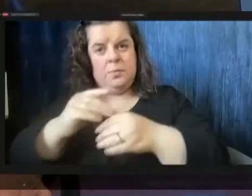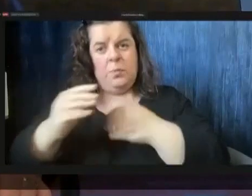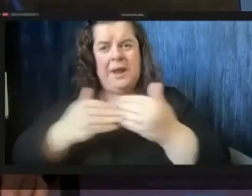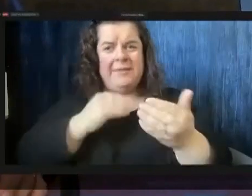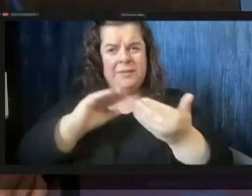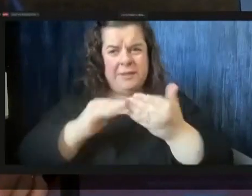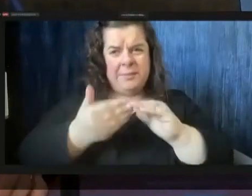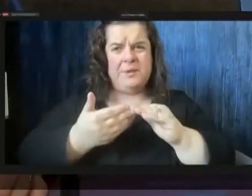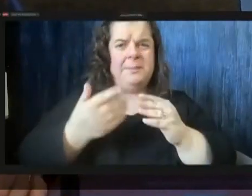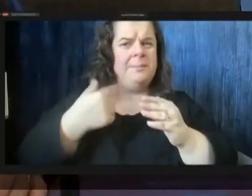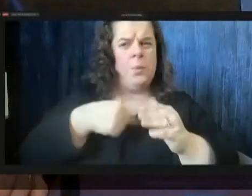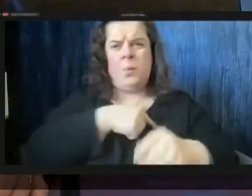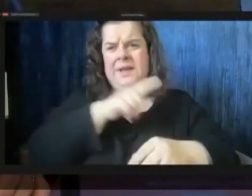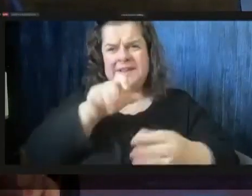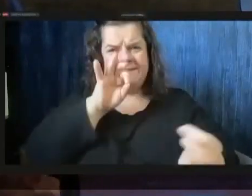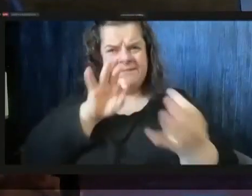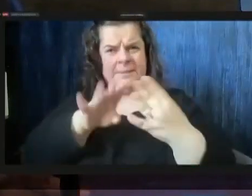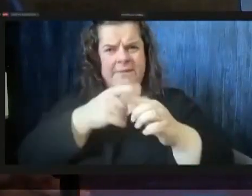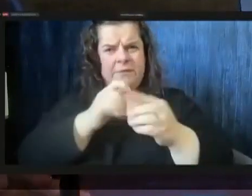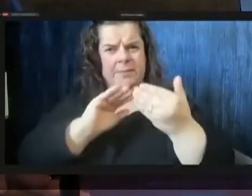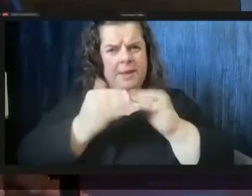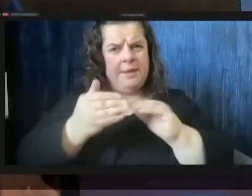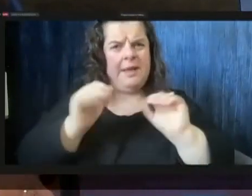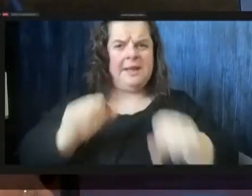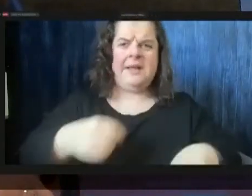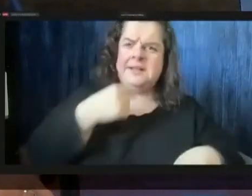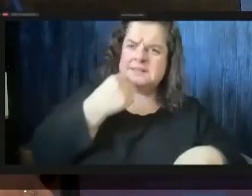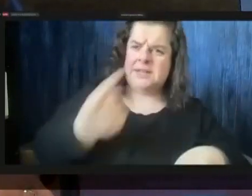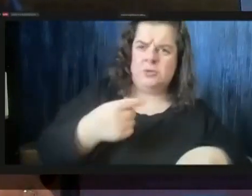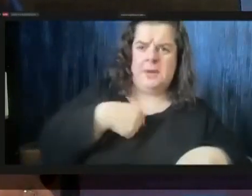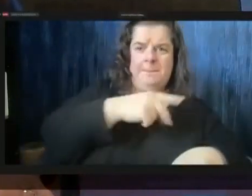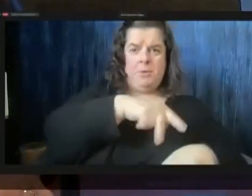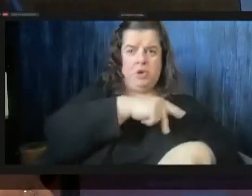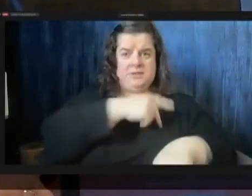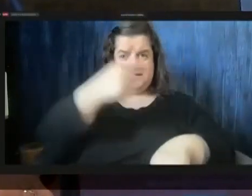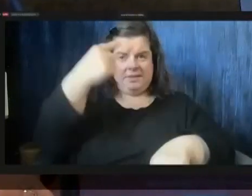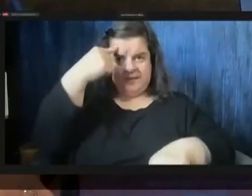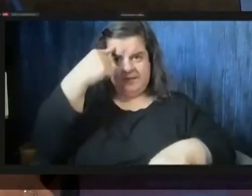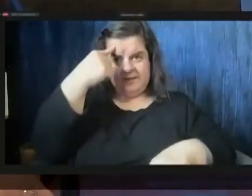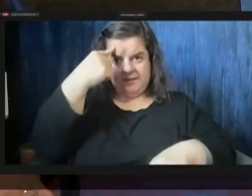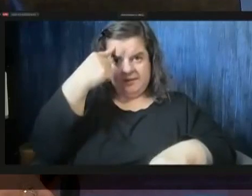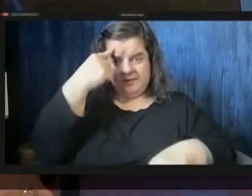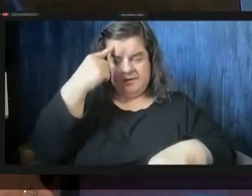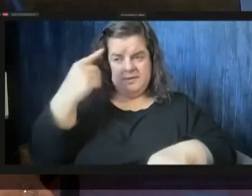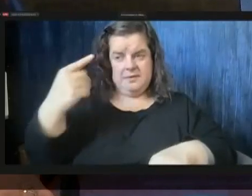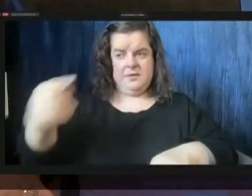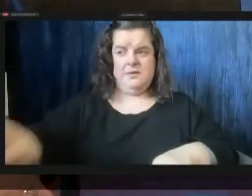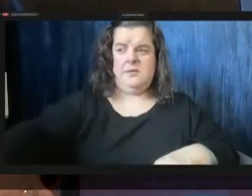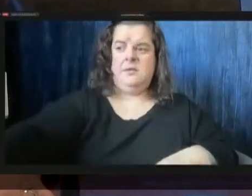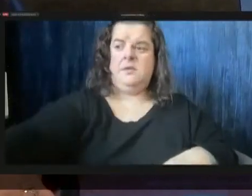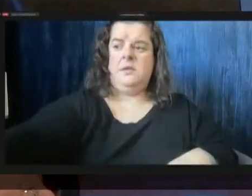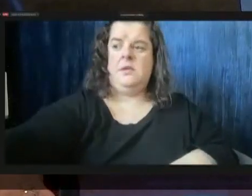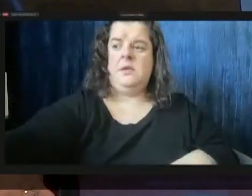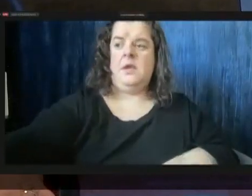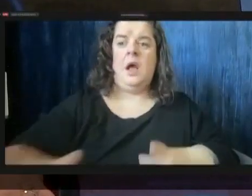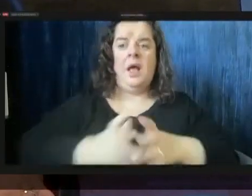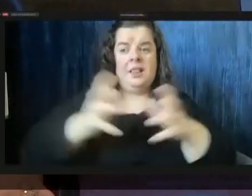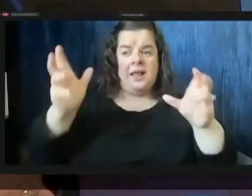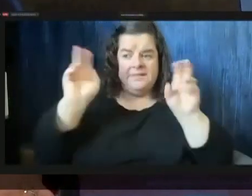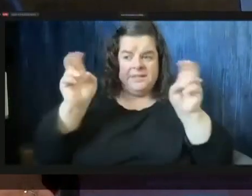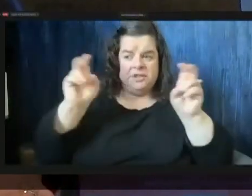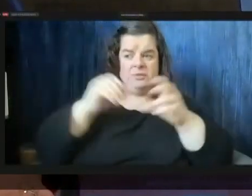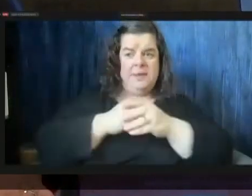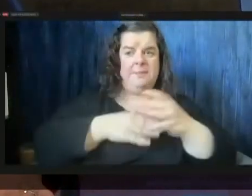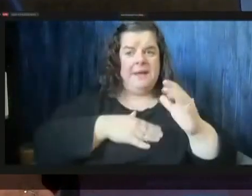some feedback from the community. I can tell you, I personally think that there's, you know, a lot of issues in my district